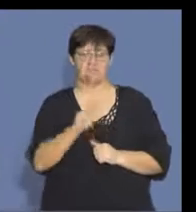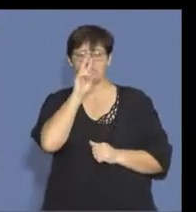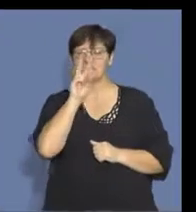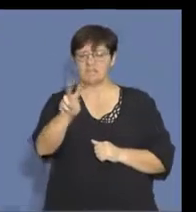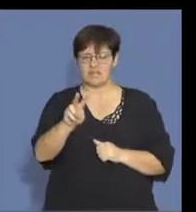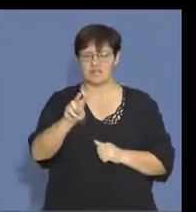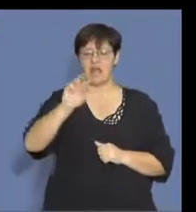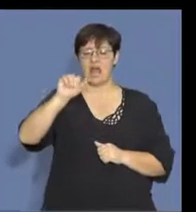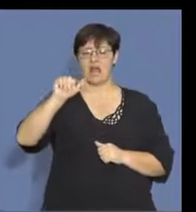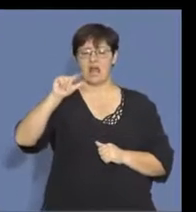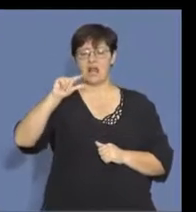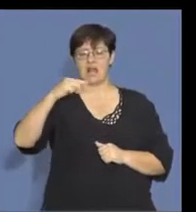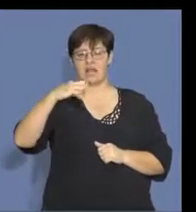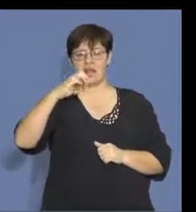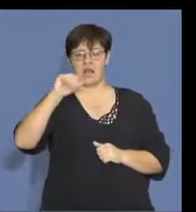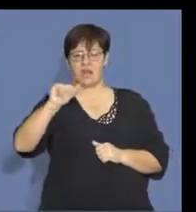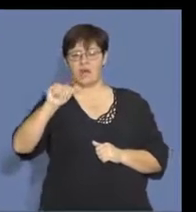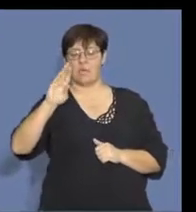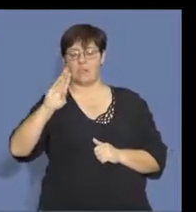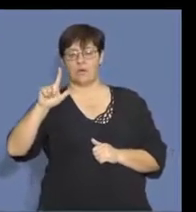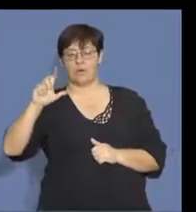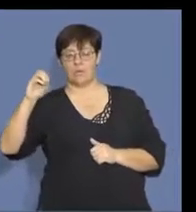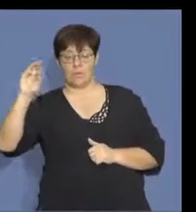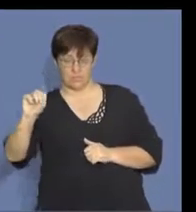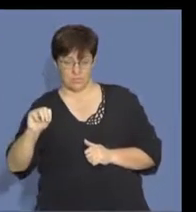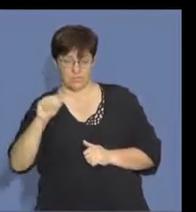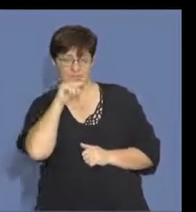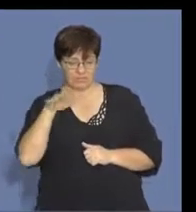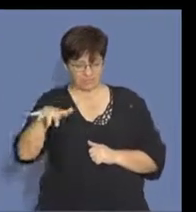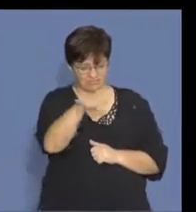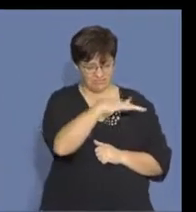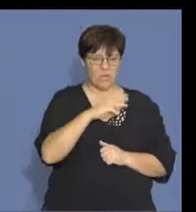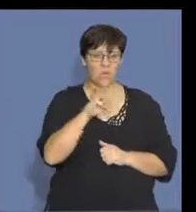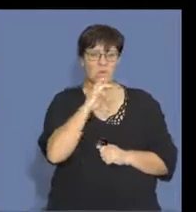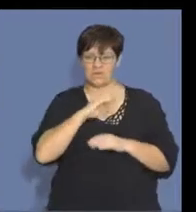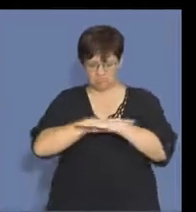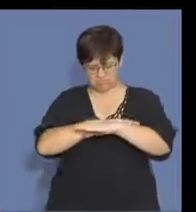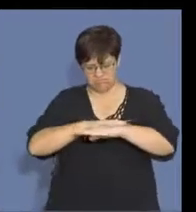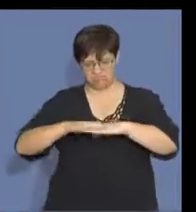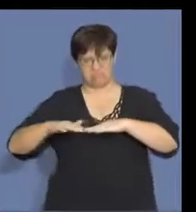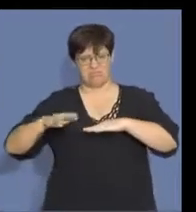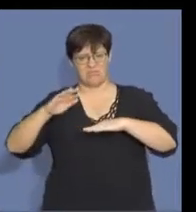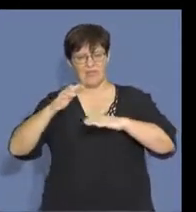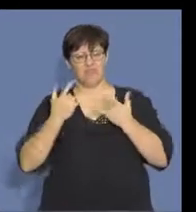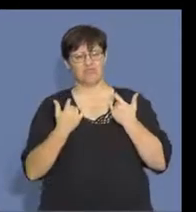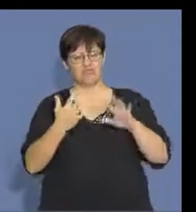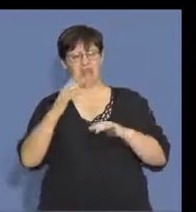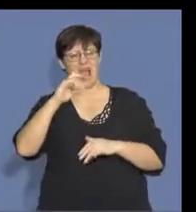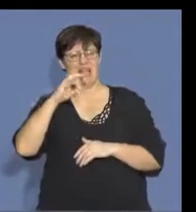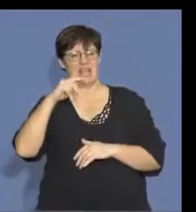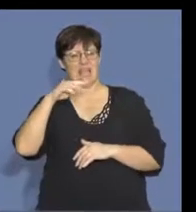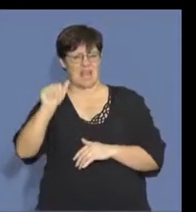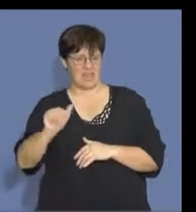an algal bloom, and this is again where the surface of this water body is covered with an elaborate blanket